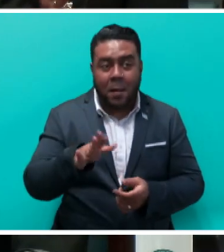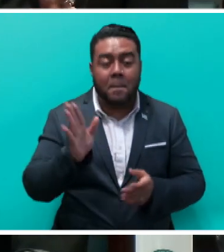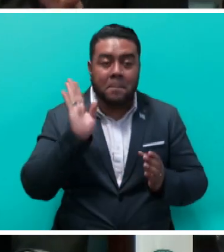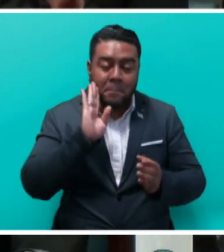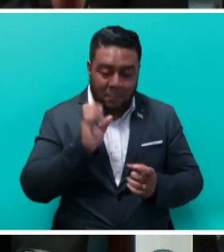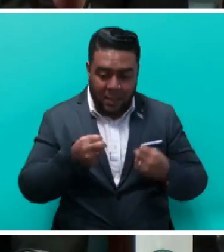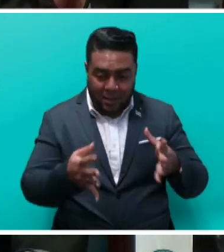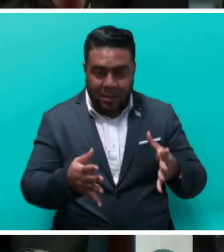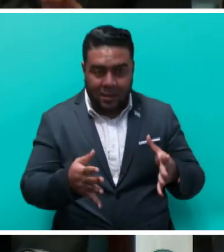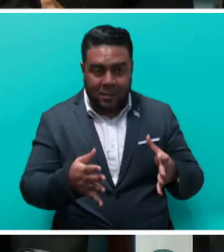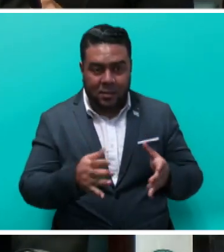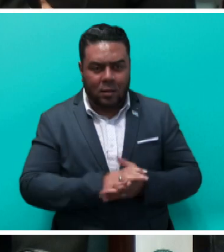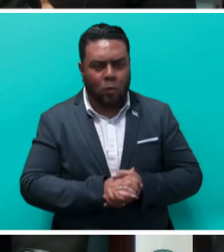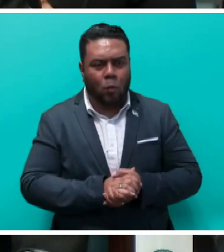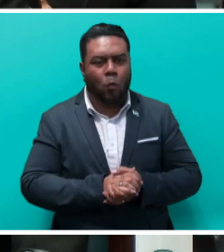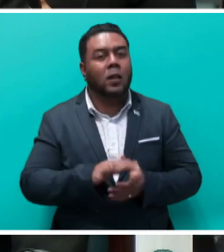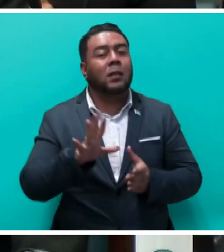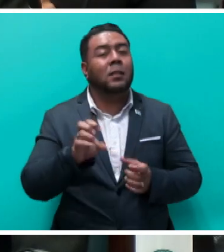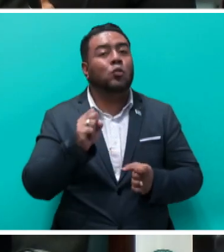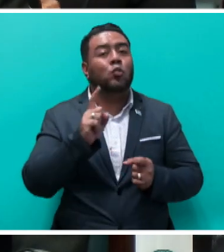has done, by giving statements